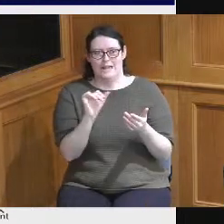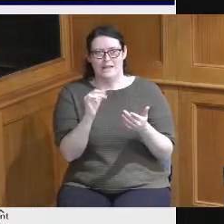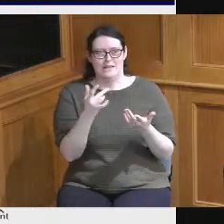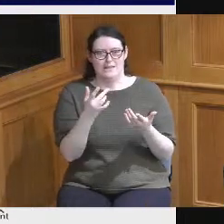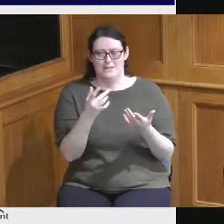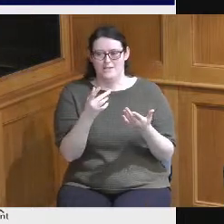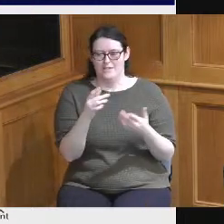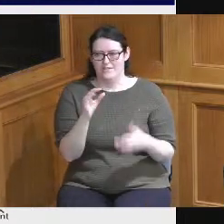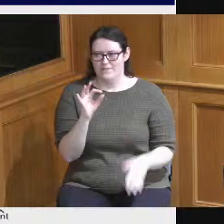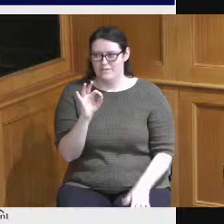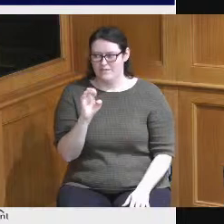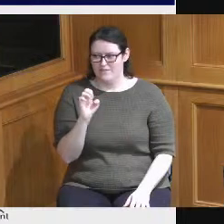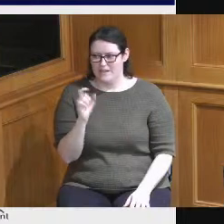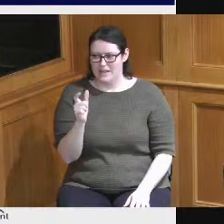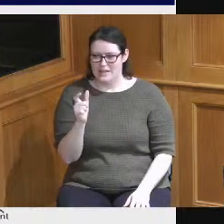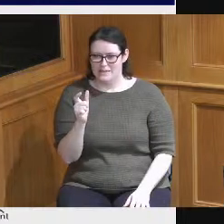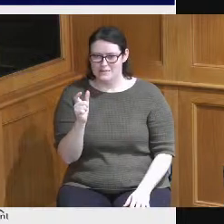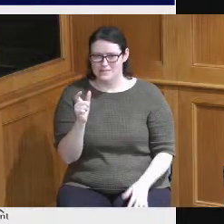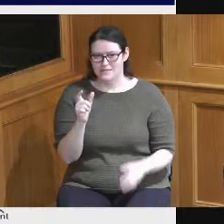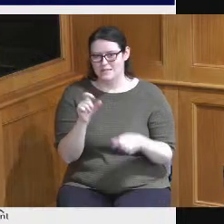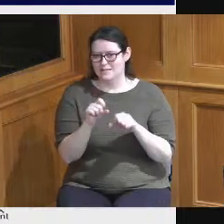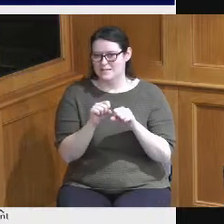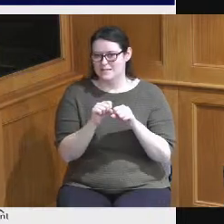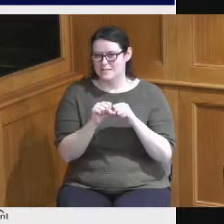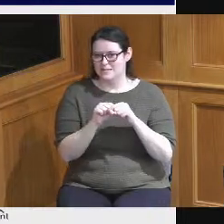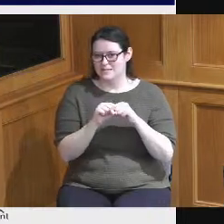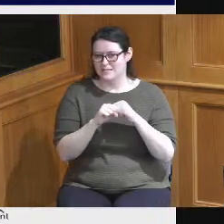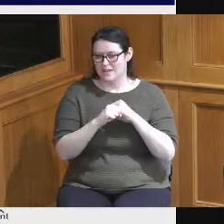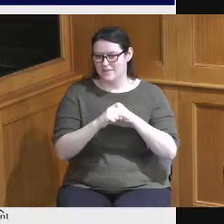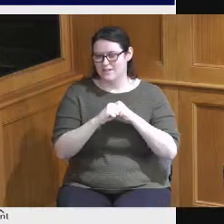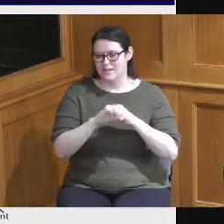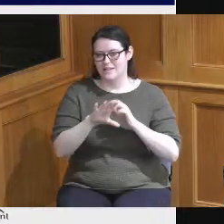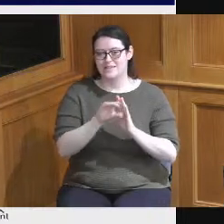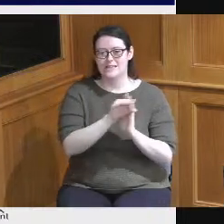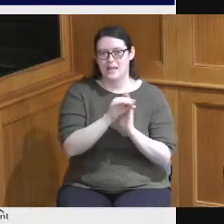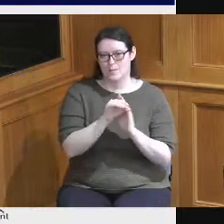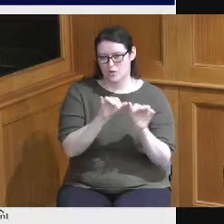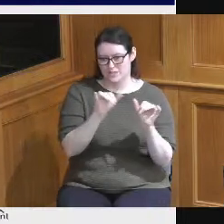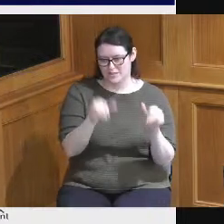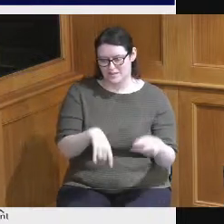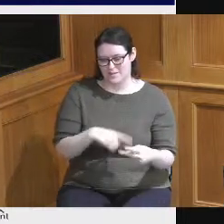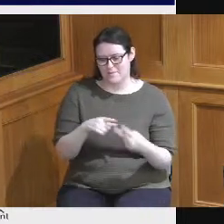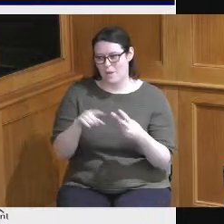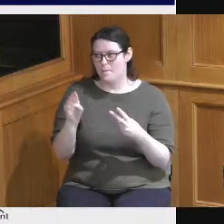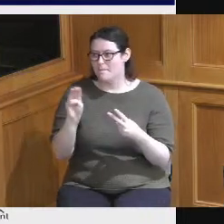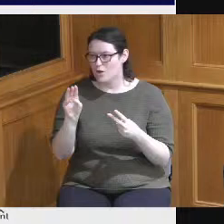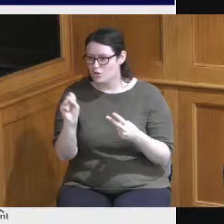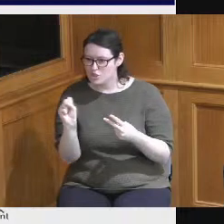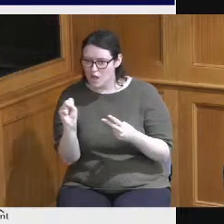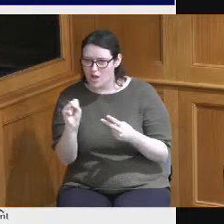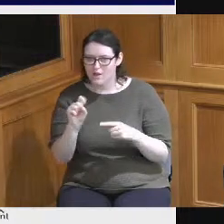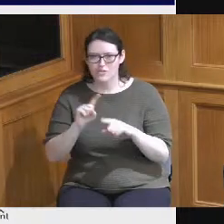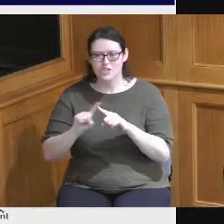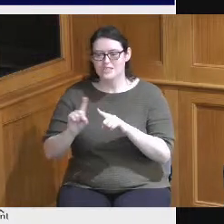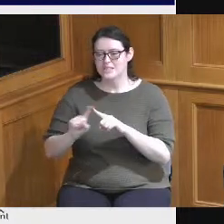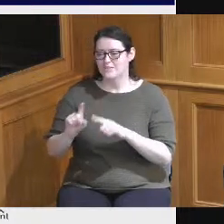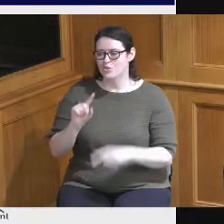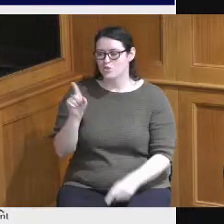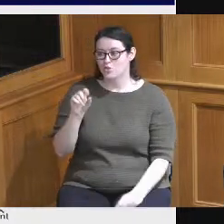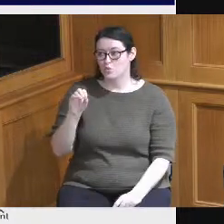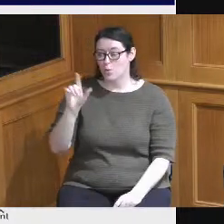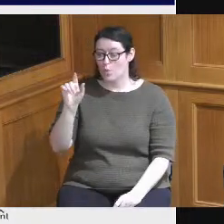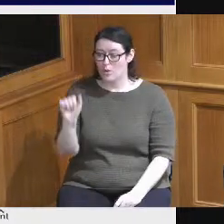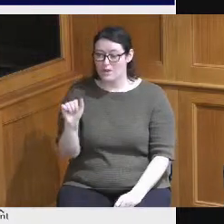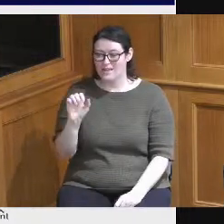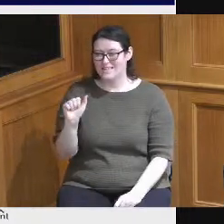Safety, that's our camera system, Microsoft, and just different, Zoll is our